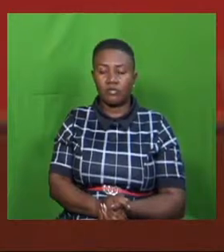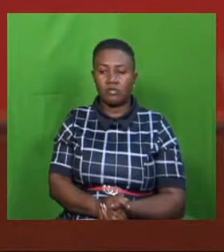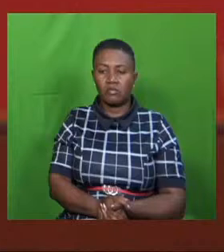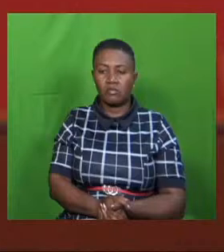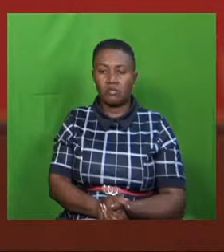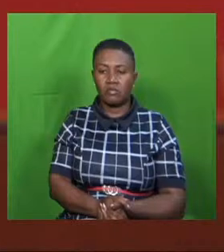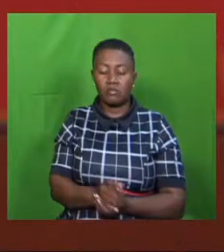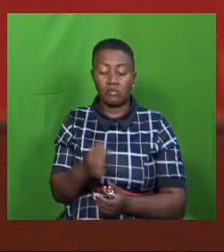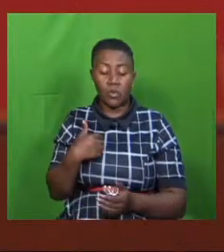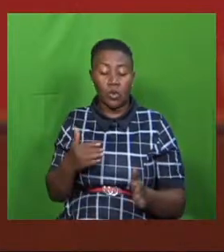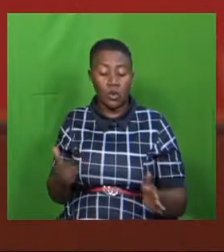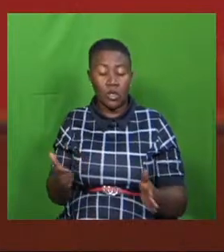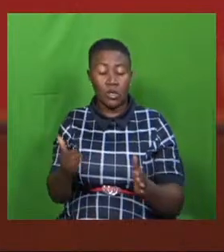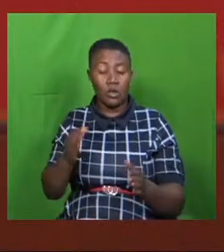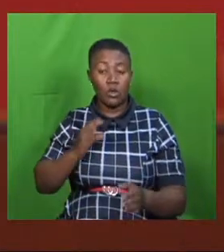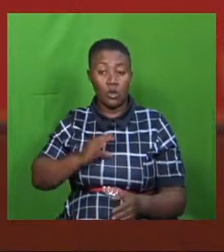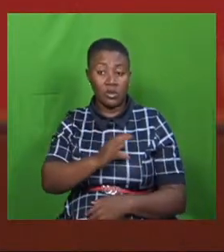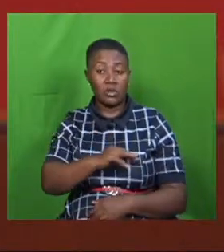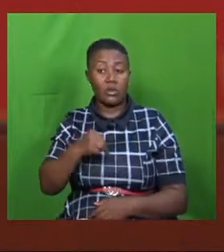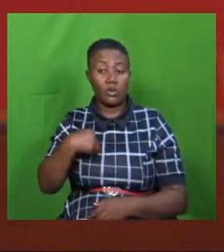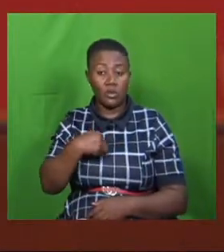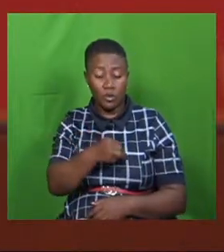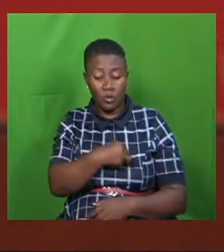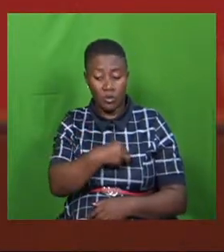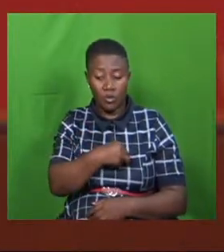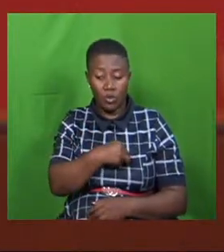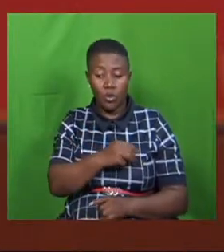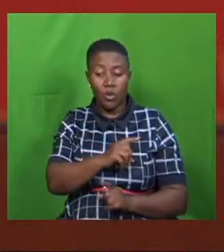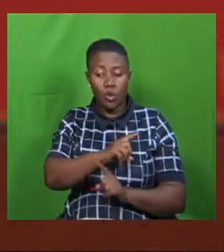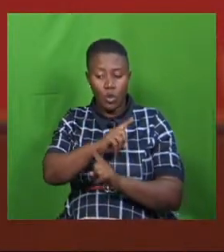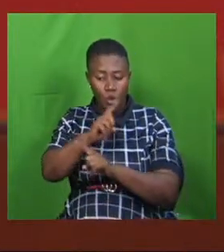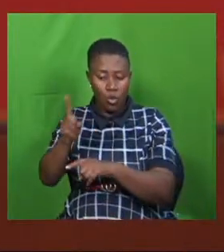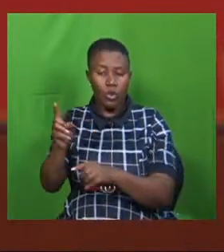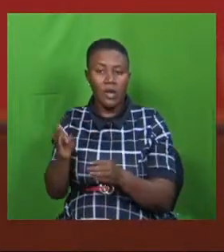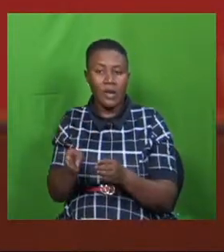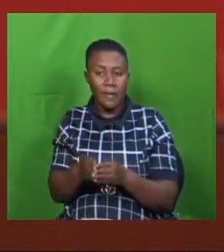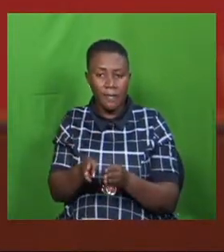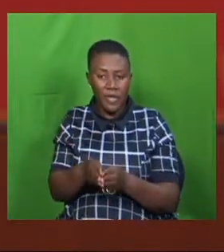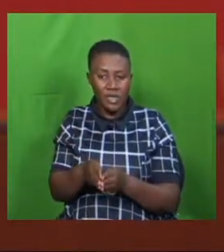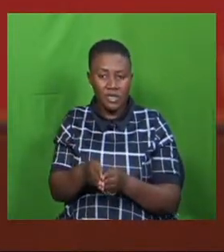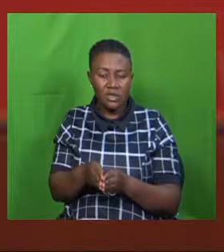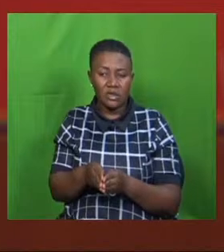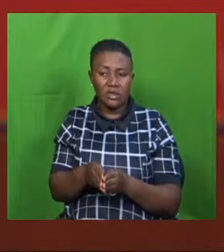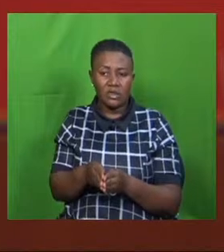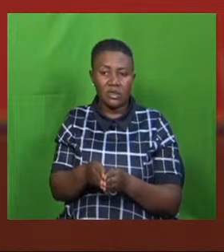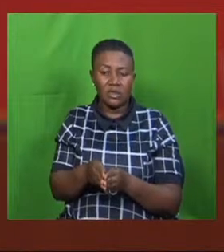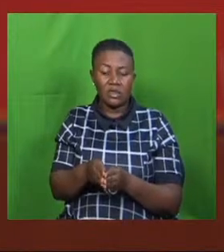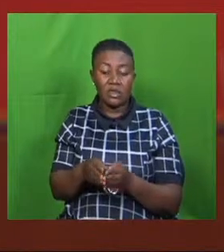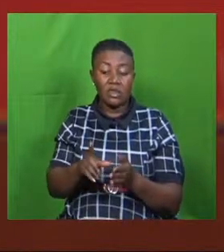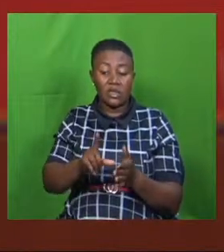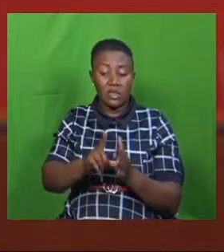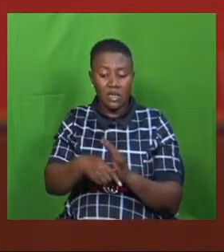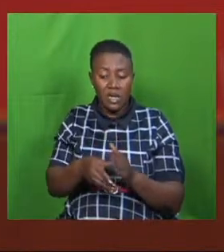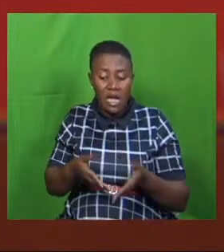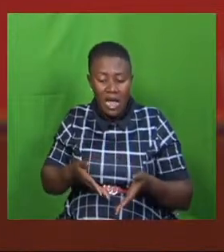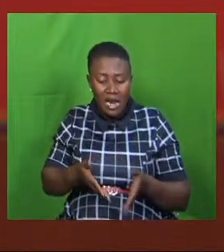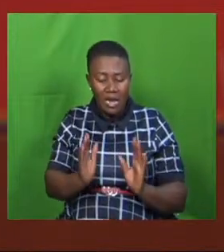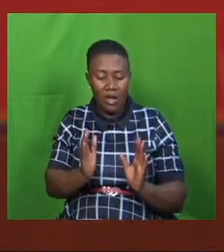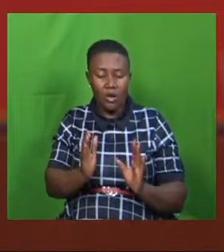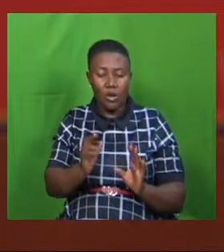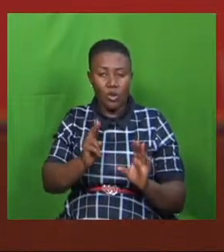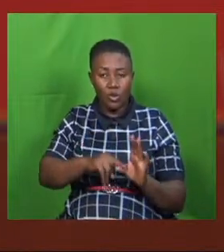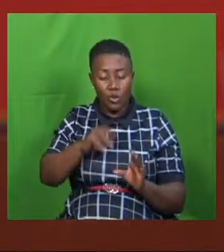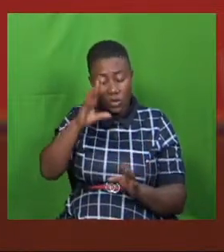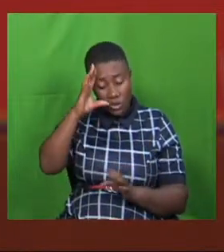urge the committee members to go with the House and permit the chairman